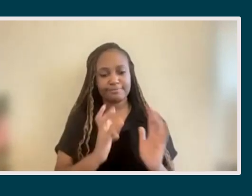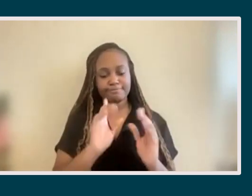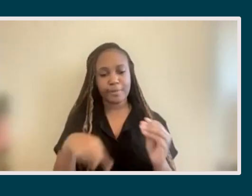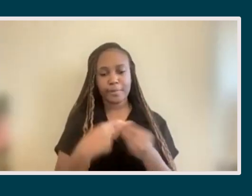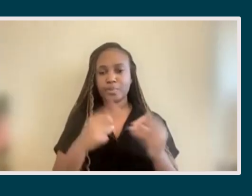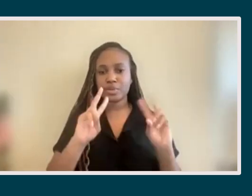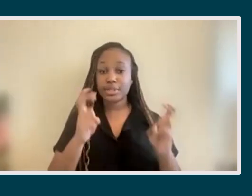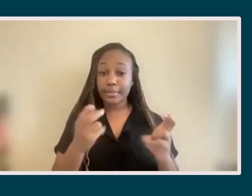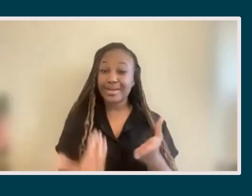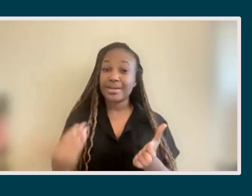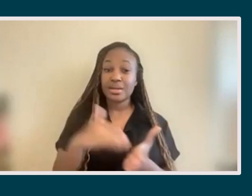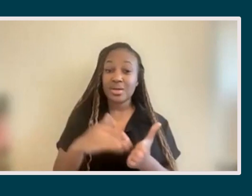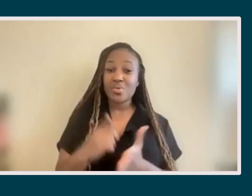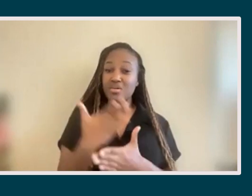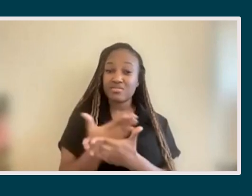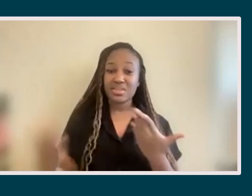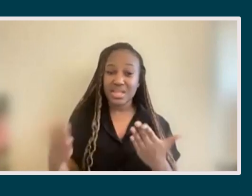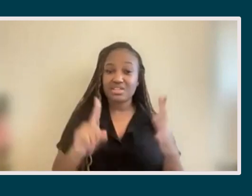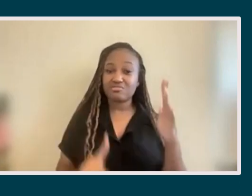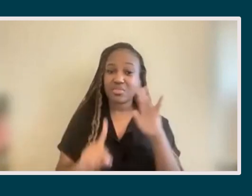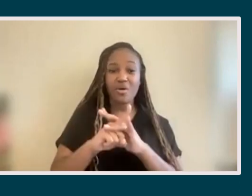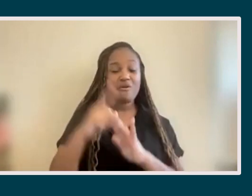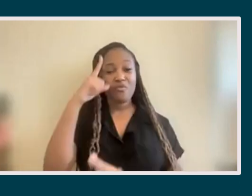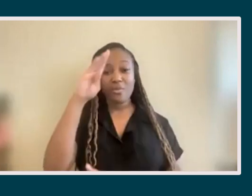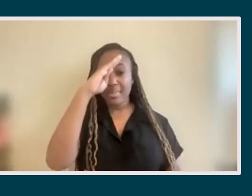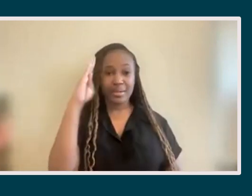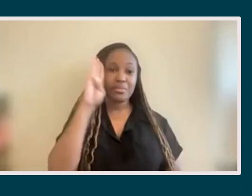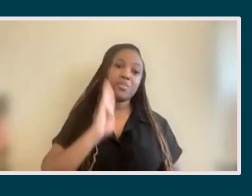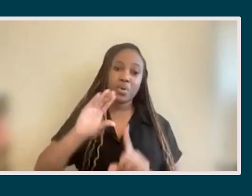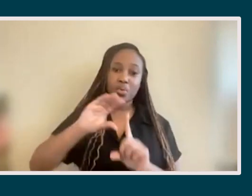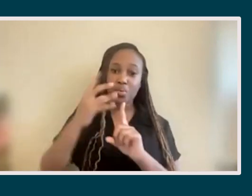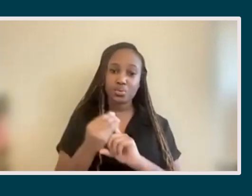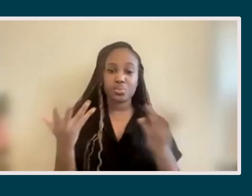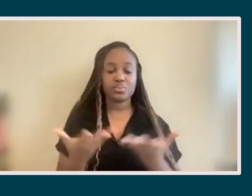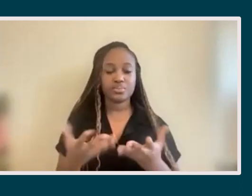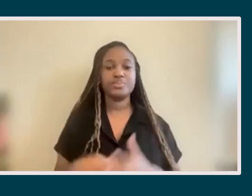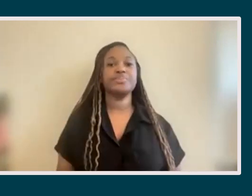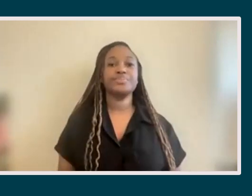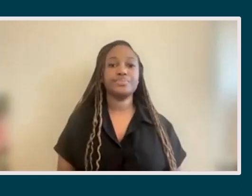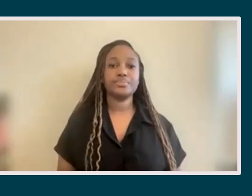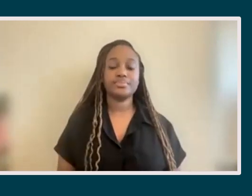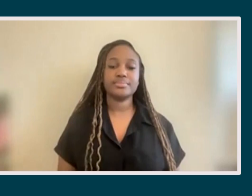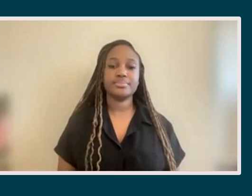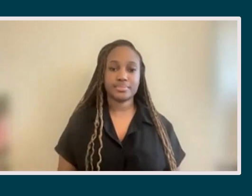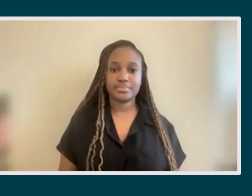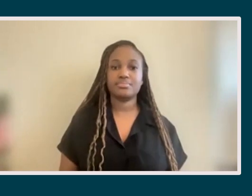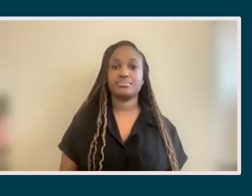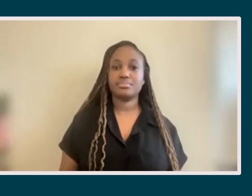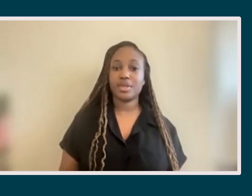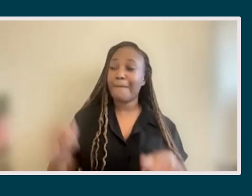things that we often look to in Black and Brown cultures is the practice of